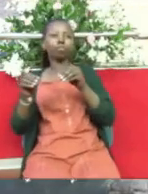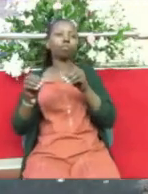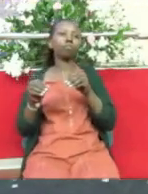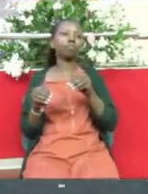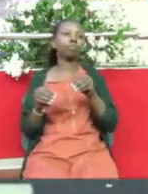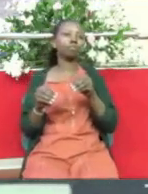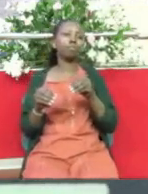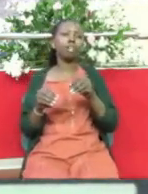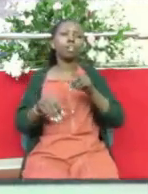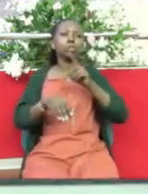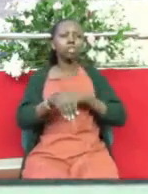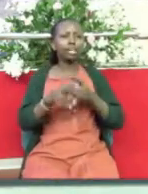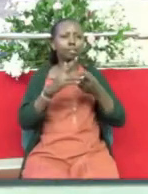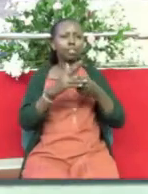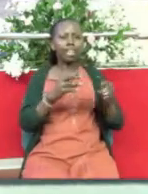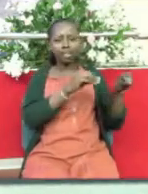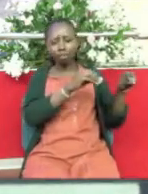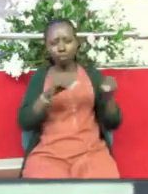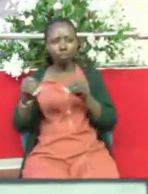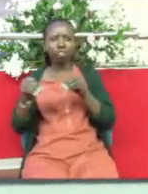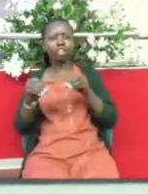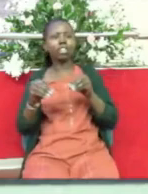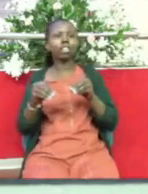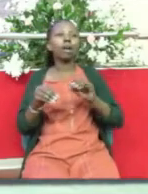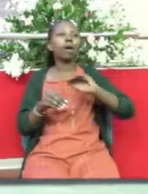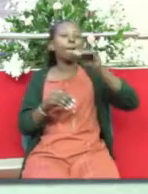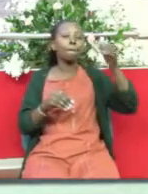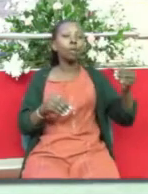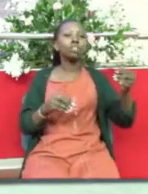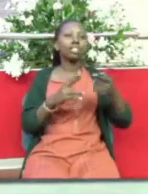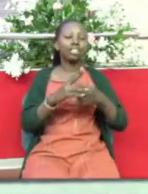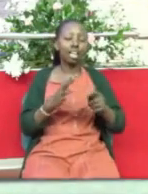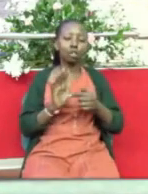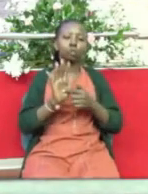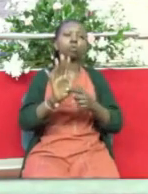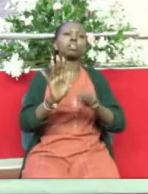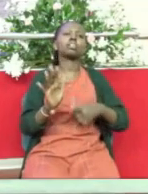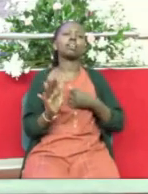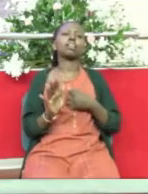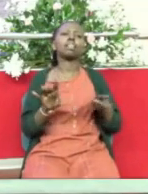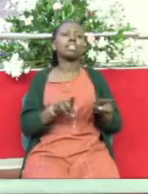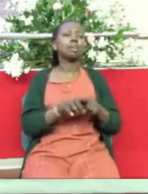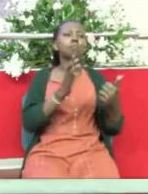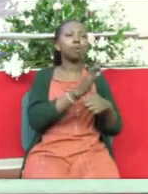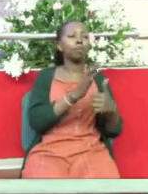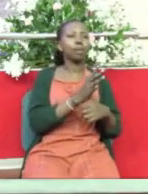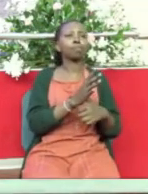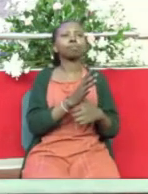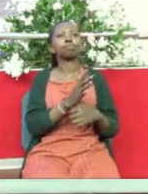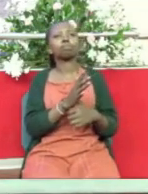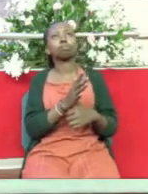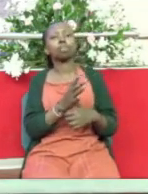As soon as you begin moving forward, the mountain presents itself. Ukianza kusonga mbele, mlima huo unajiwakilisha. It could